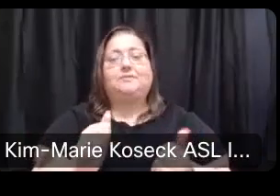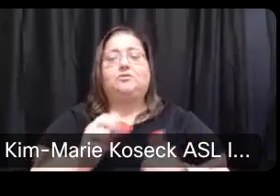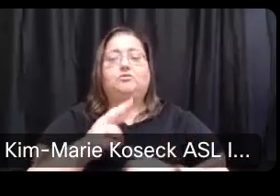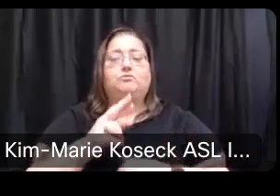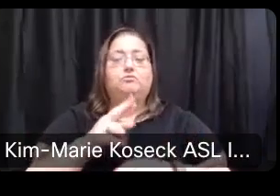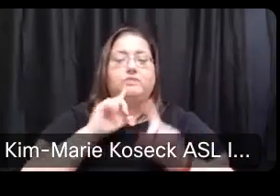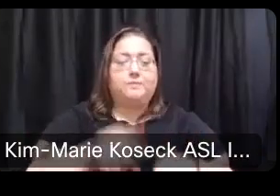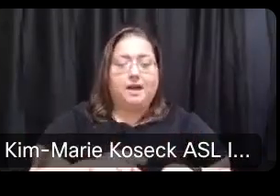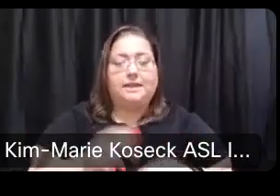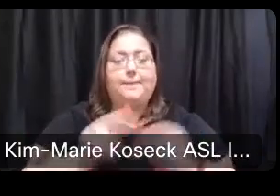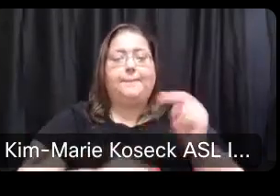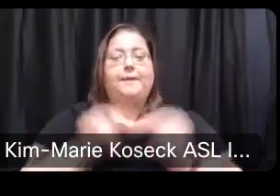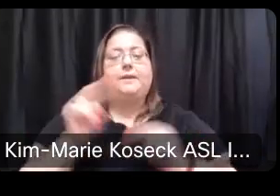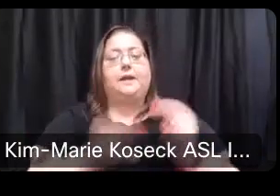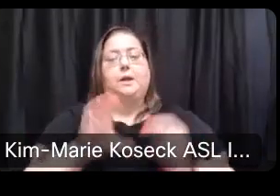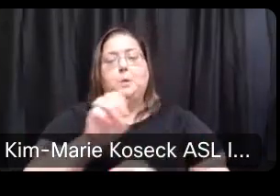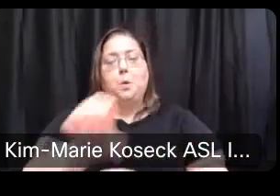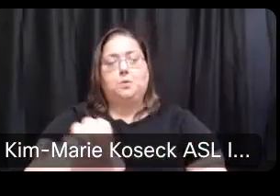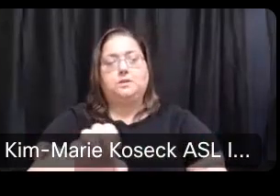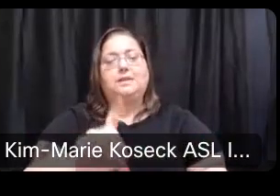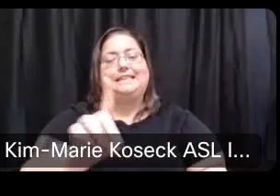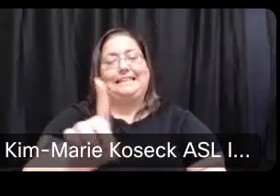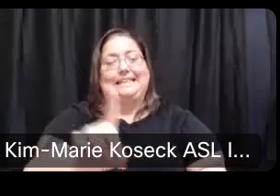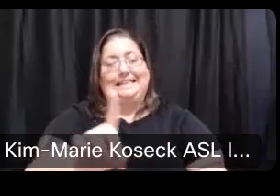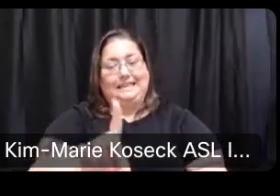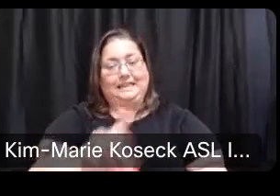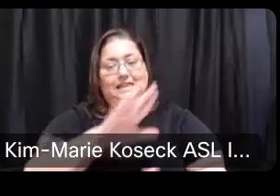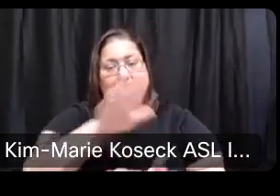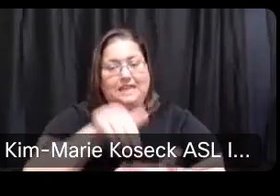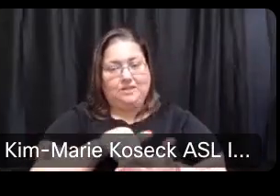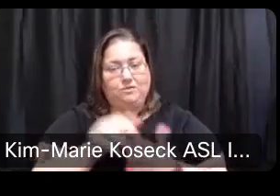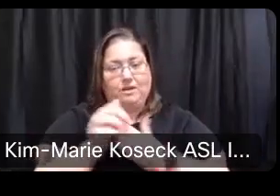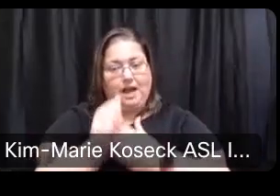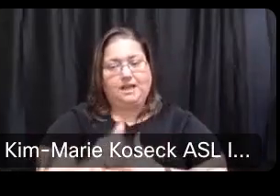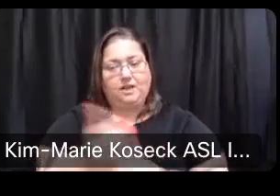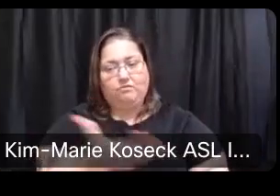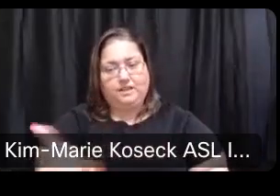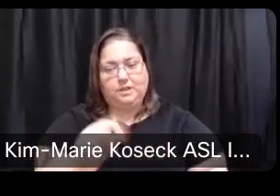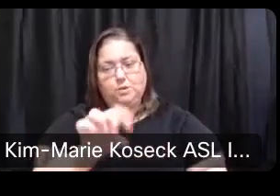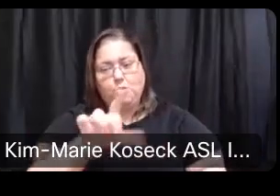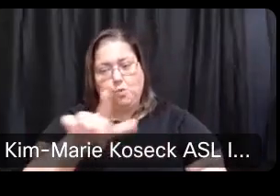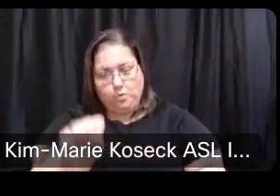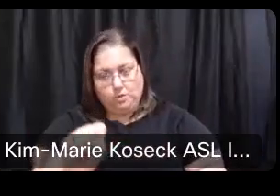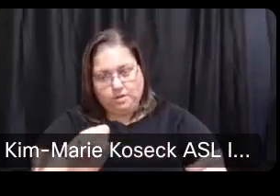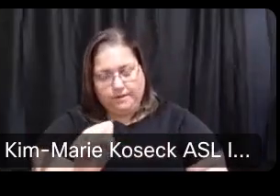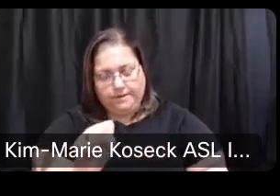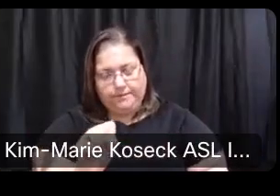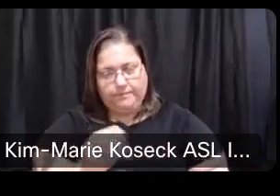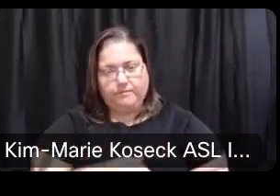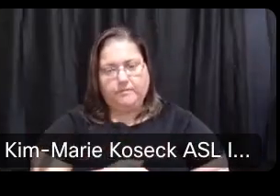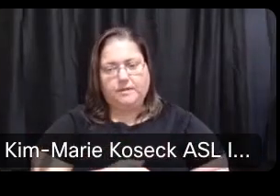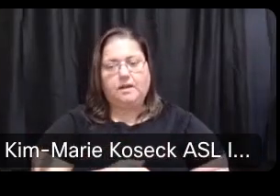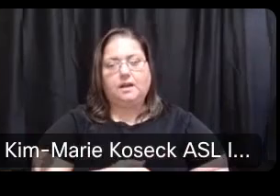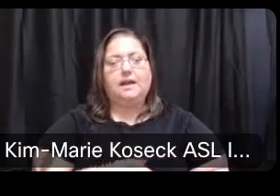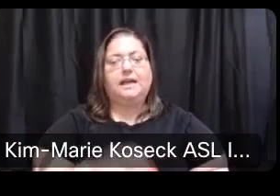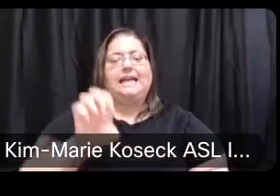codes. D, the fourth option, centralized guidance, resources, and tools. E, the